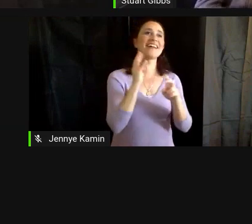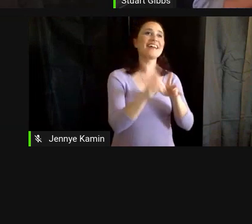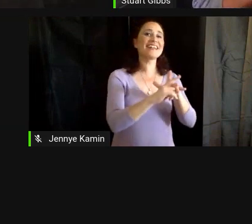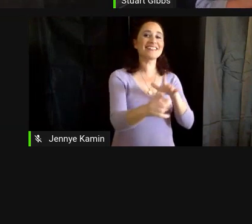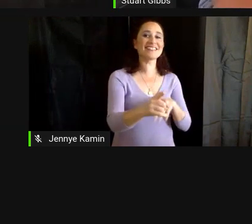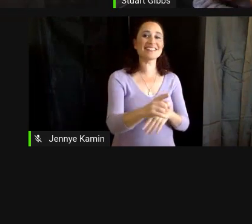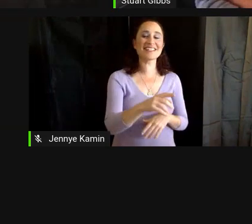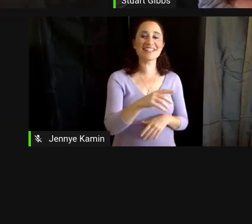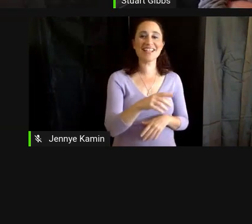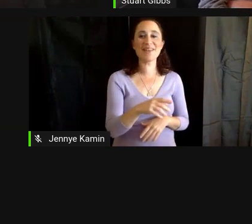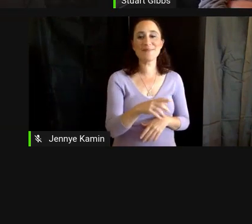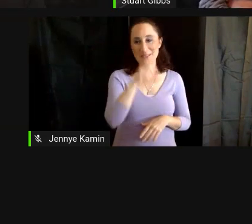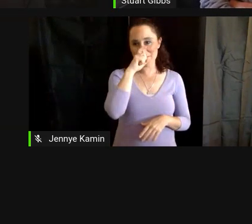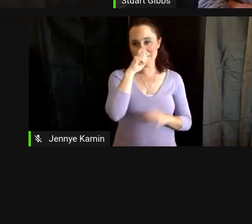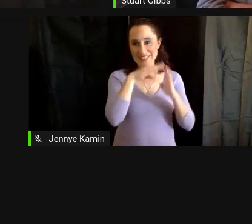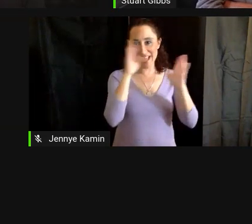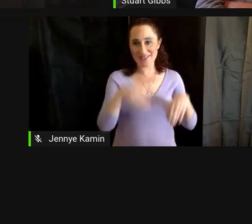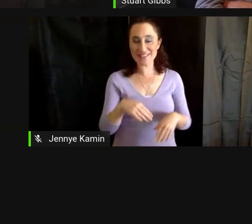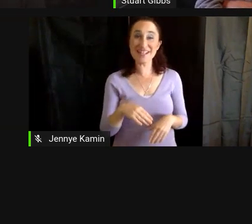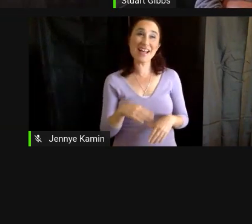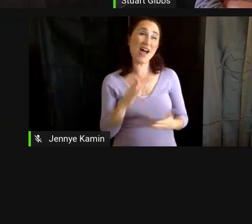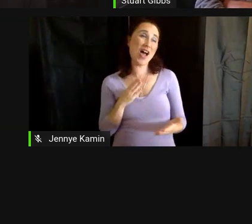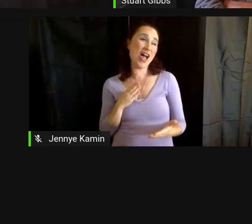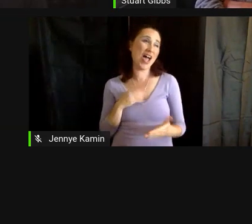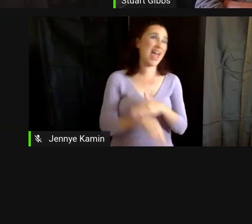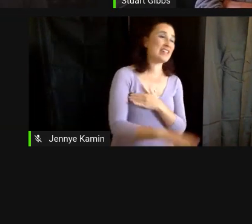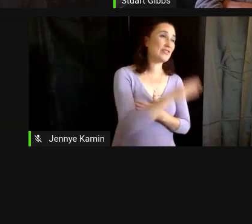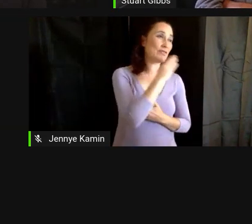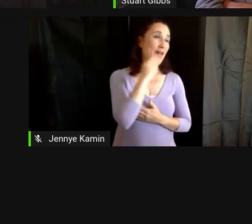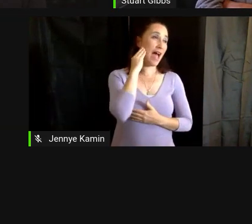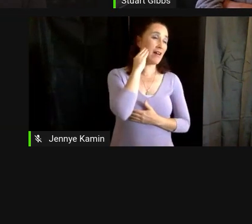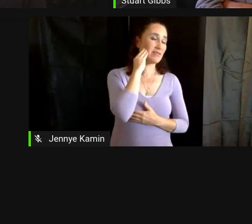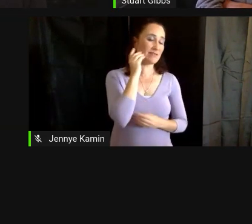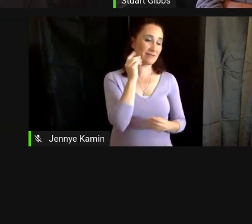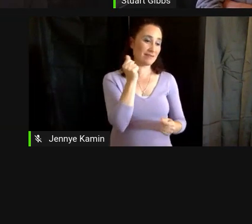house, and they get back at home just in time